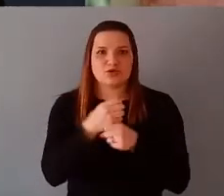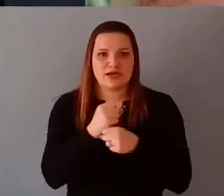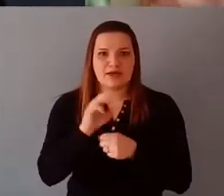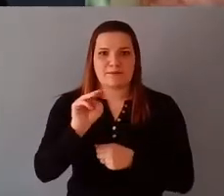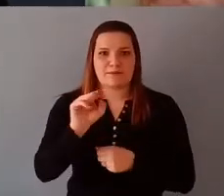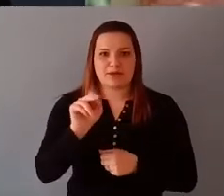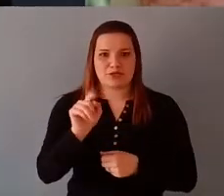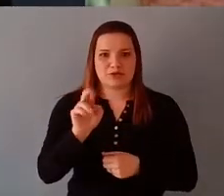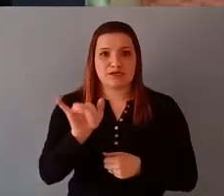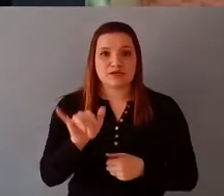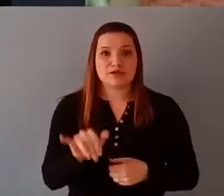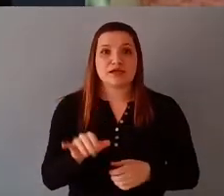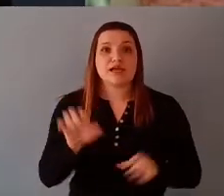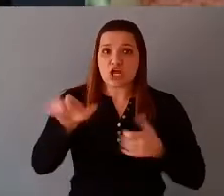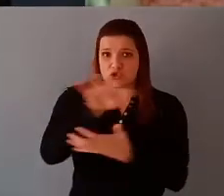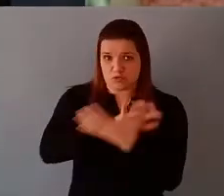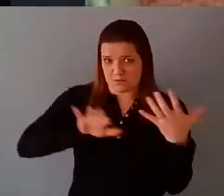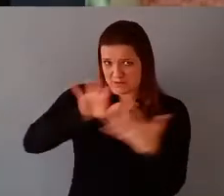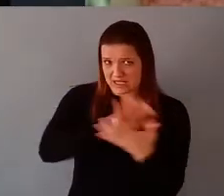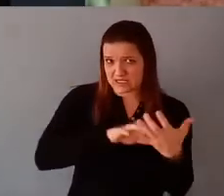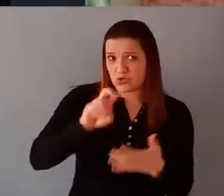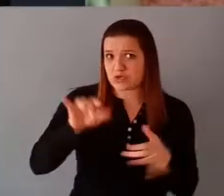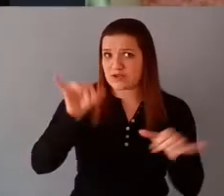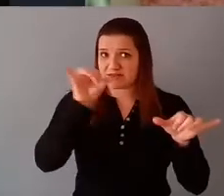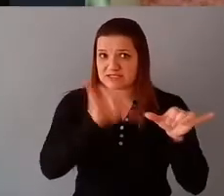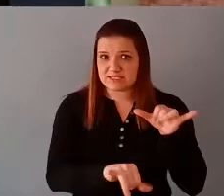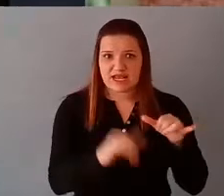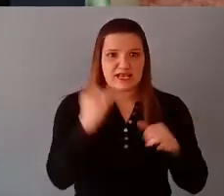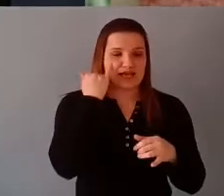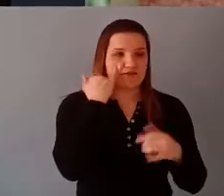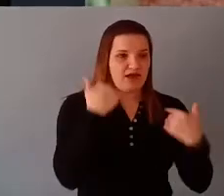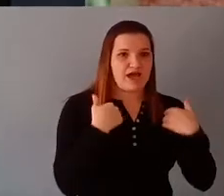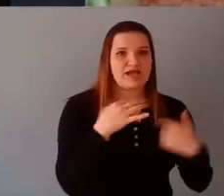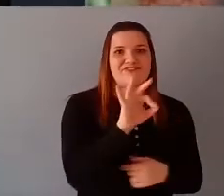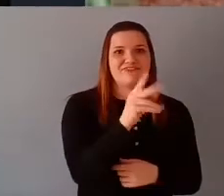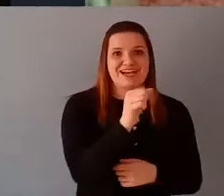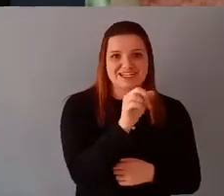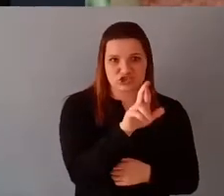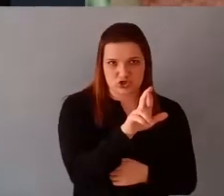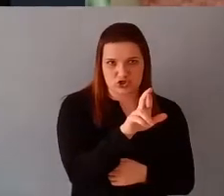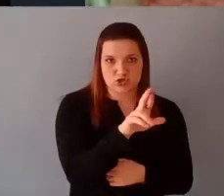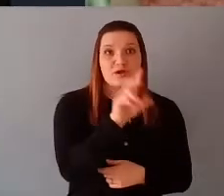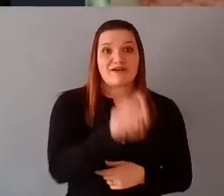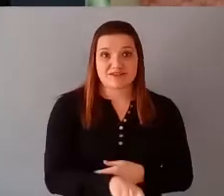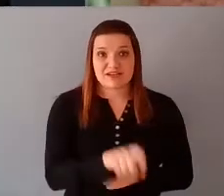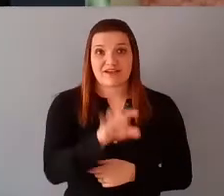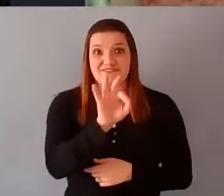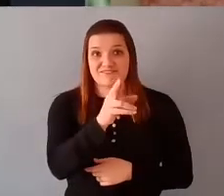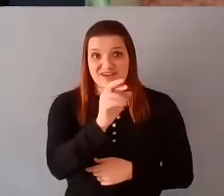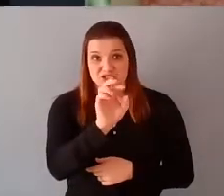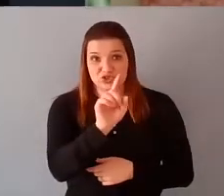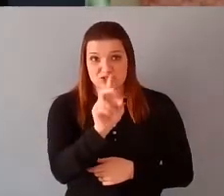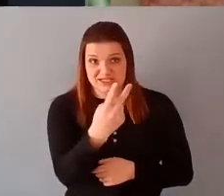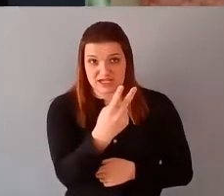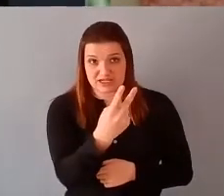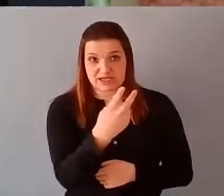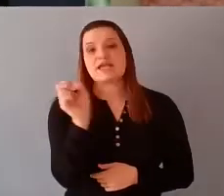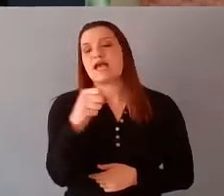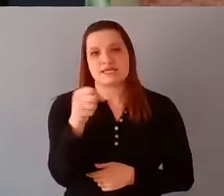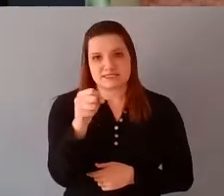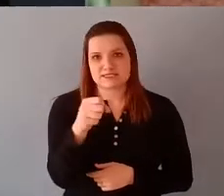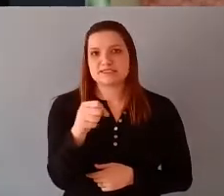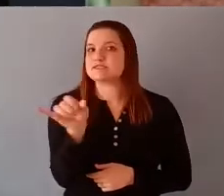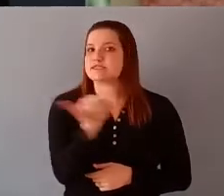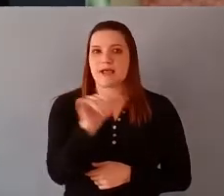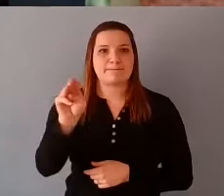Okay, so can you mix them, or do you have to stay with if I get Pfizer the first time, do I have to get Pfizer the second time? You do. And same